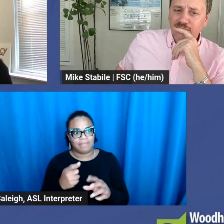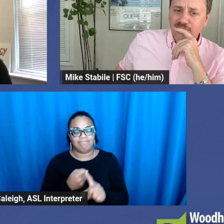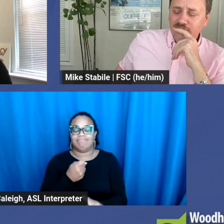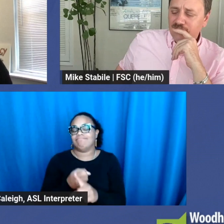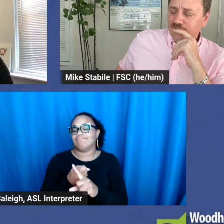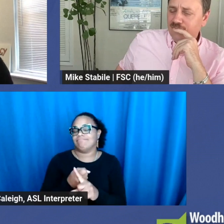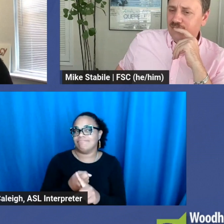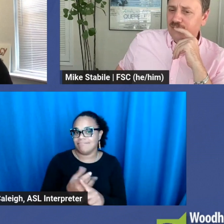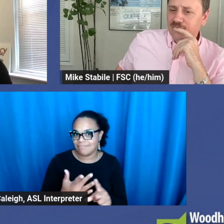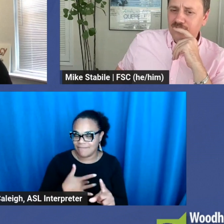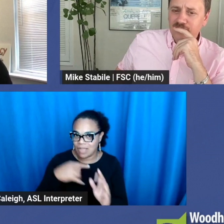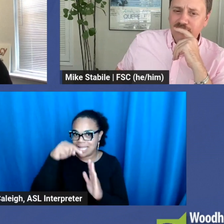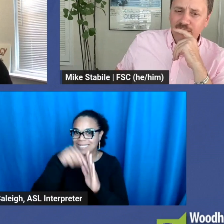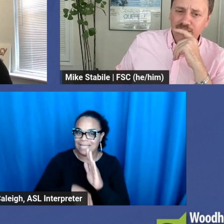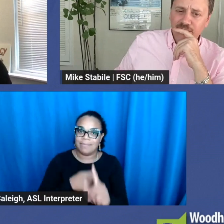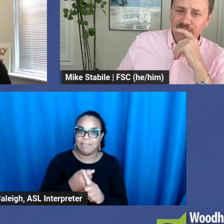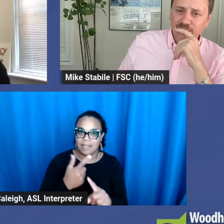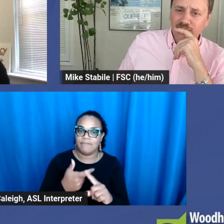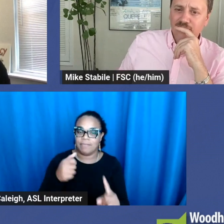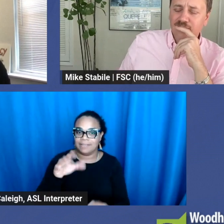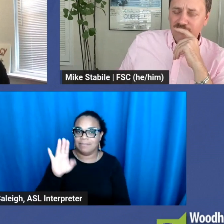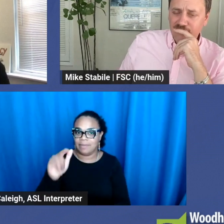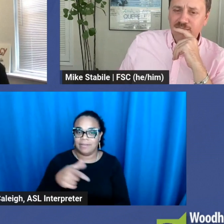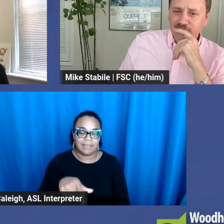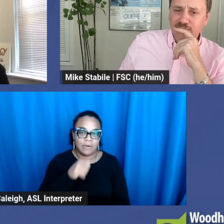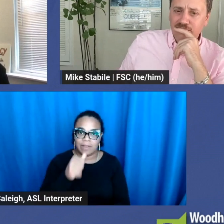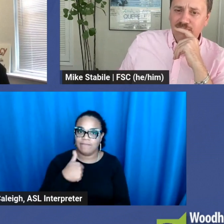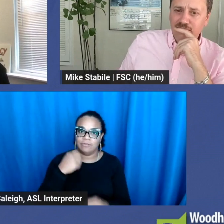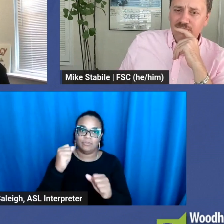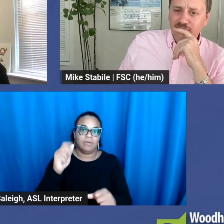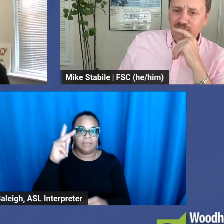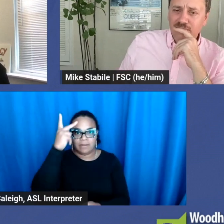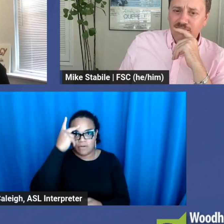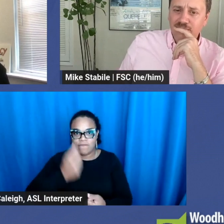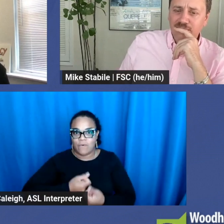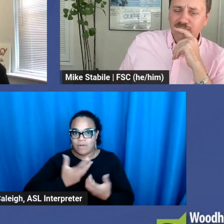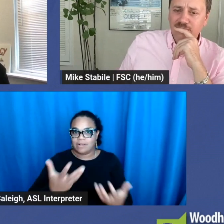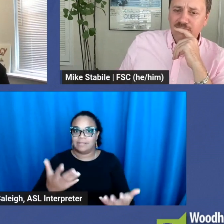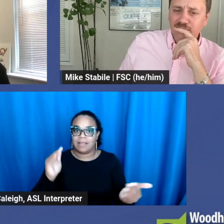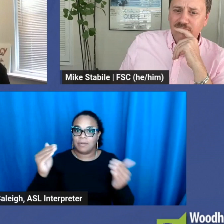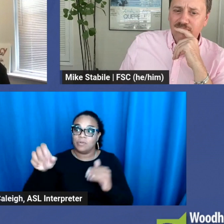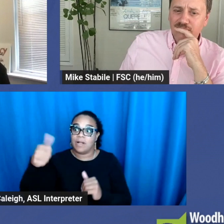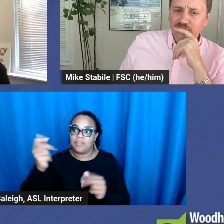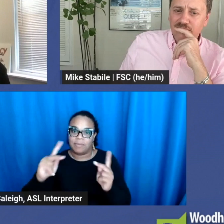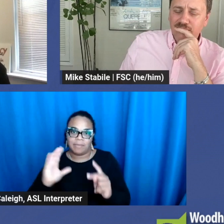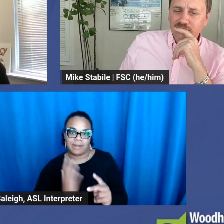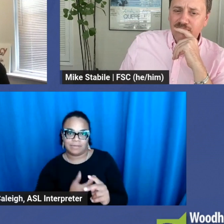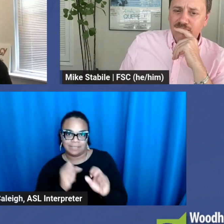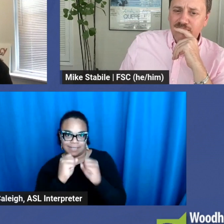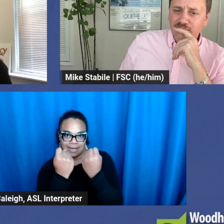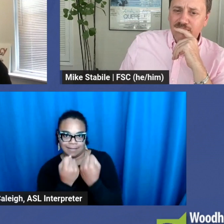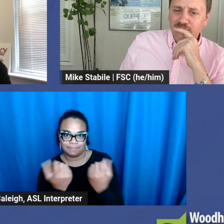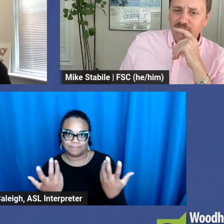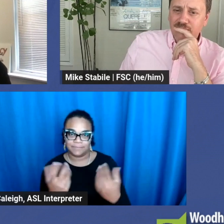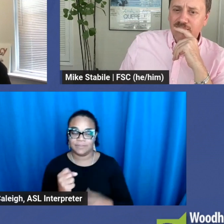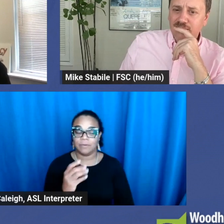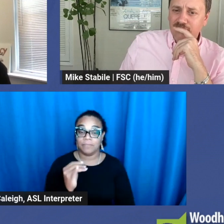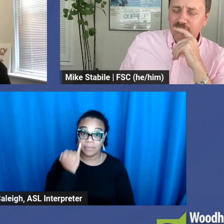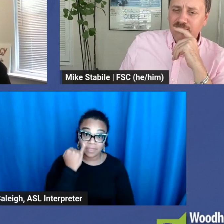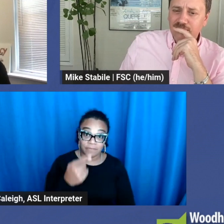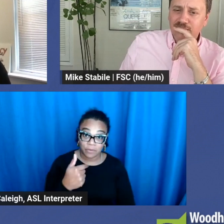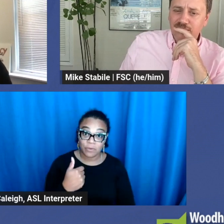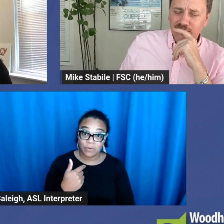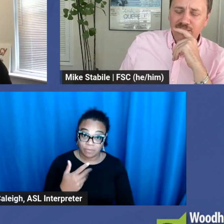don't have as big a political voice as others do in our society. And so being able to really articulate, if you have